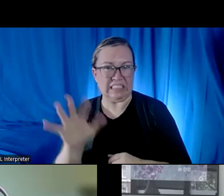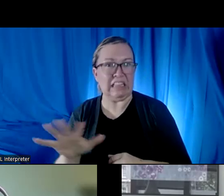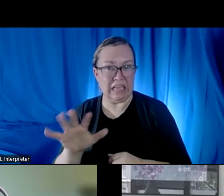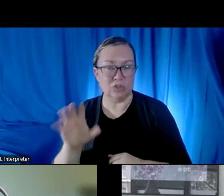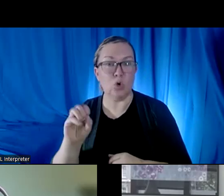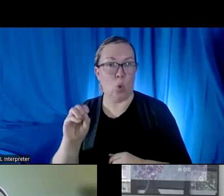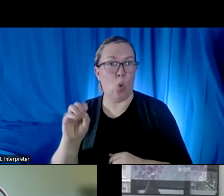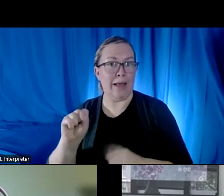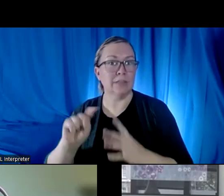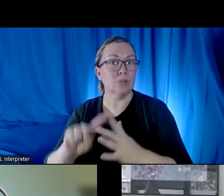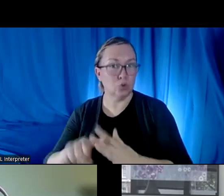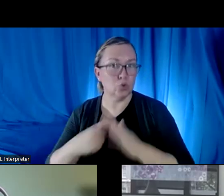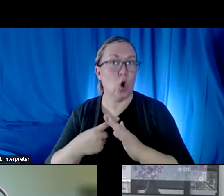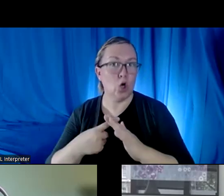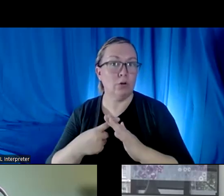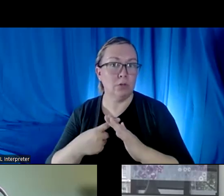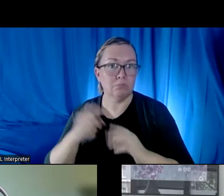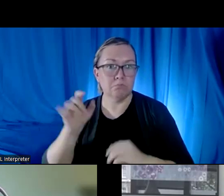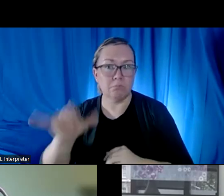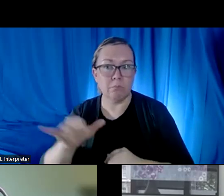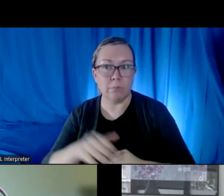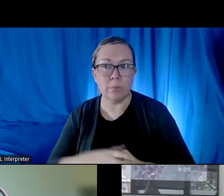selection went into effect. The